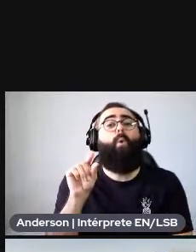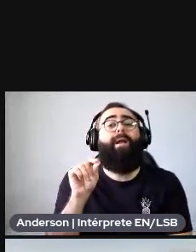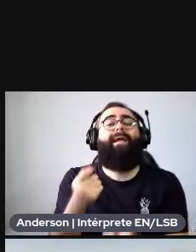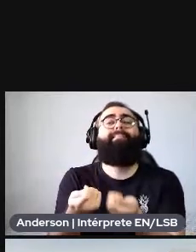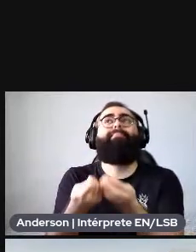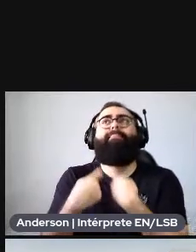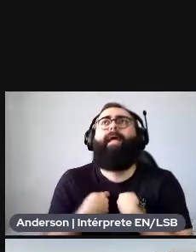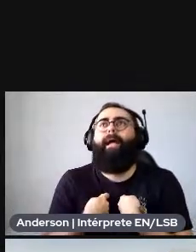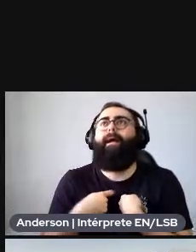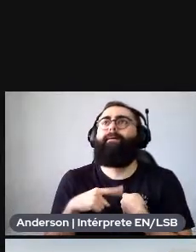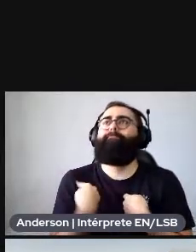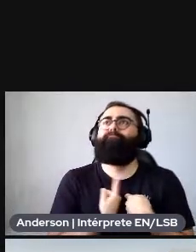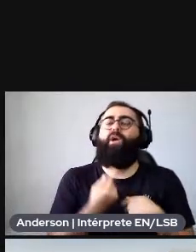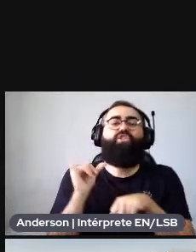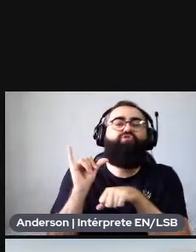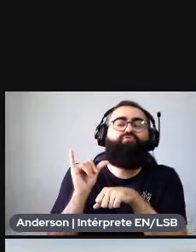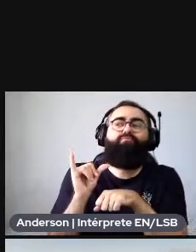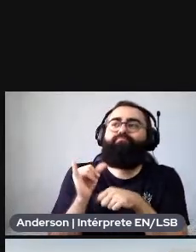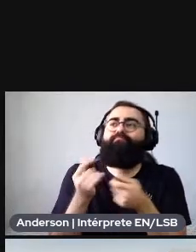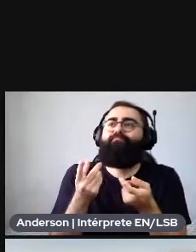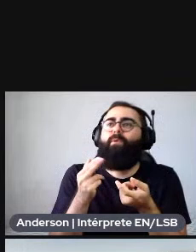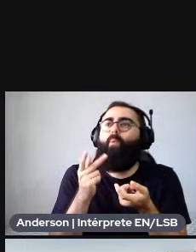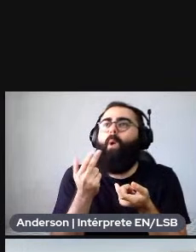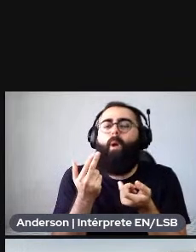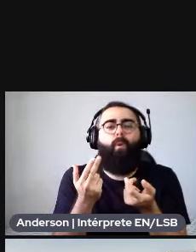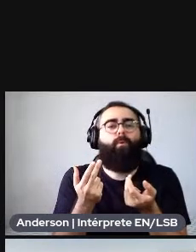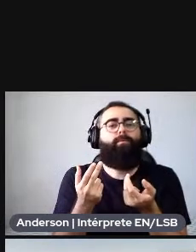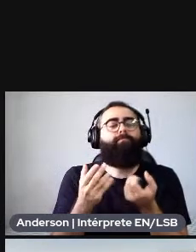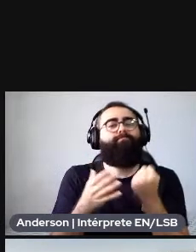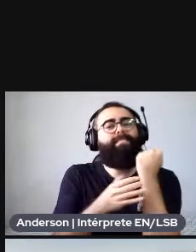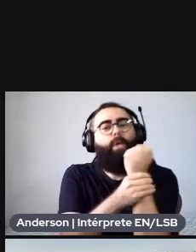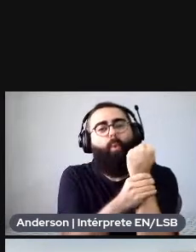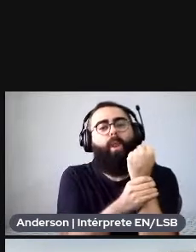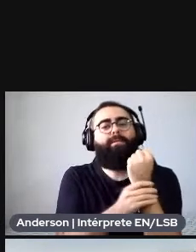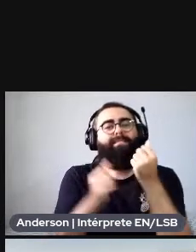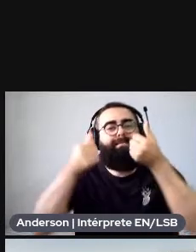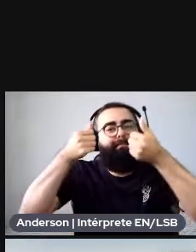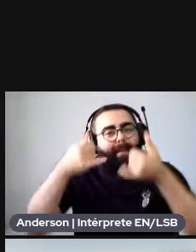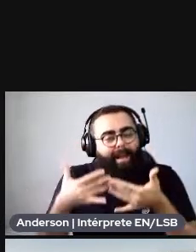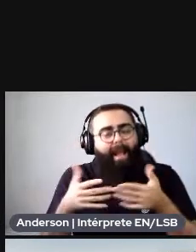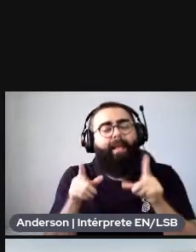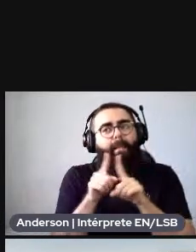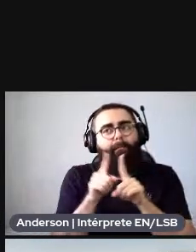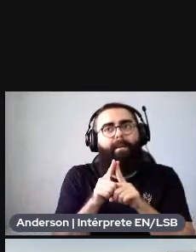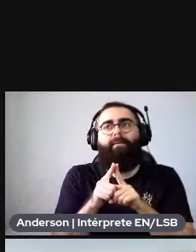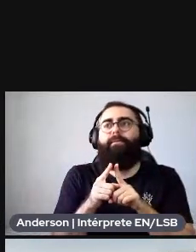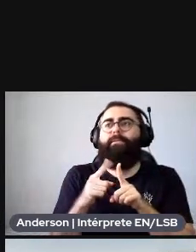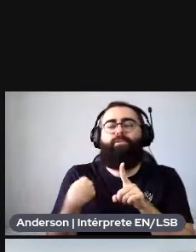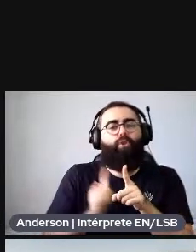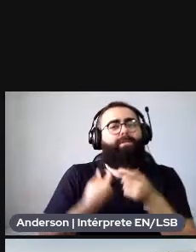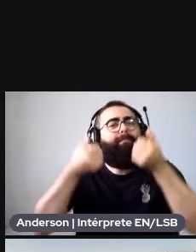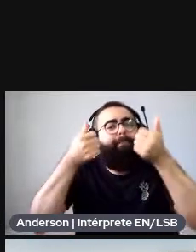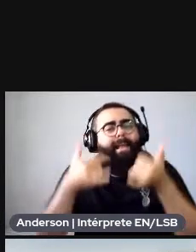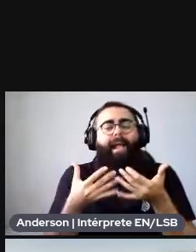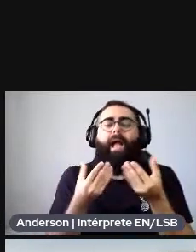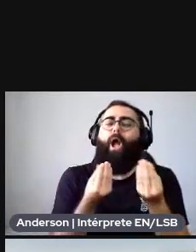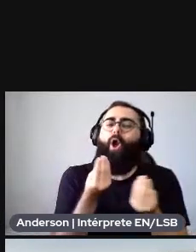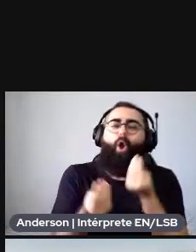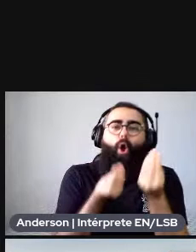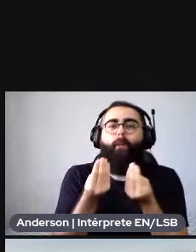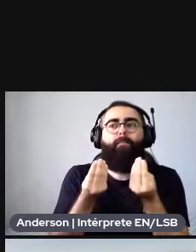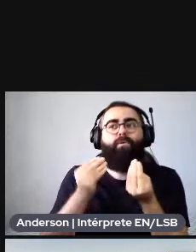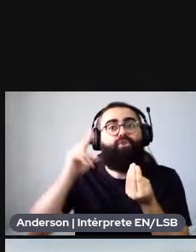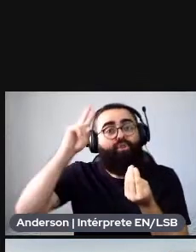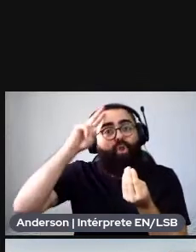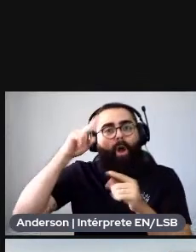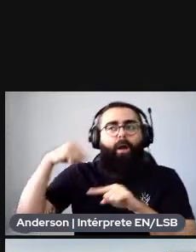a systematic path if we follow Heine's model. And it allows to make generalizations over the historical development